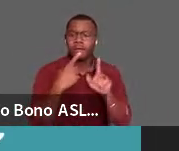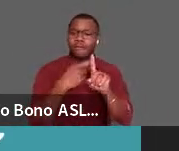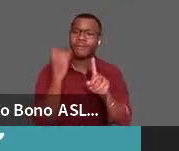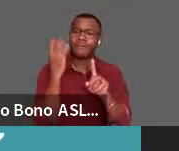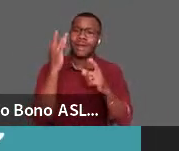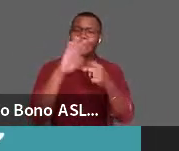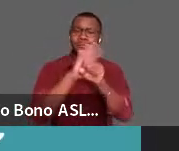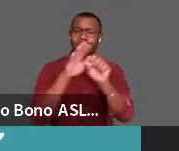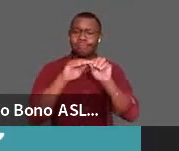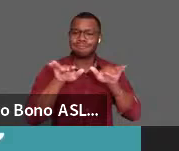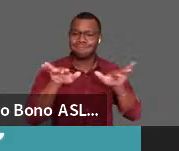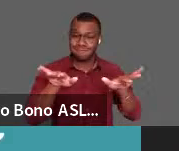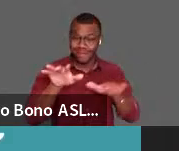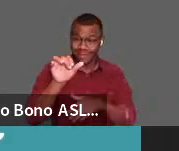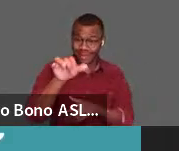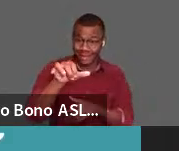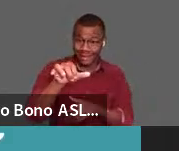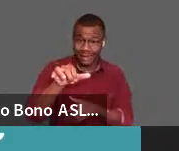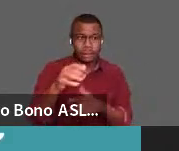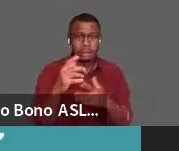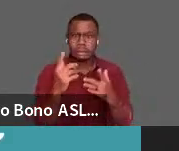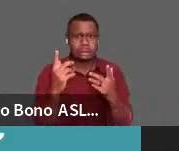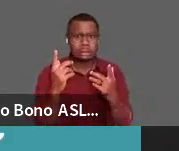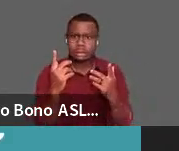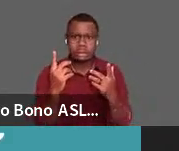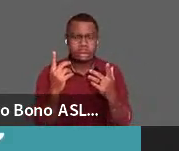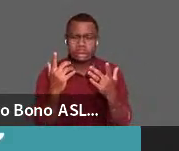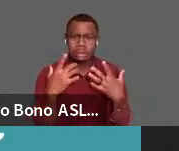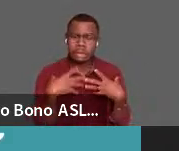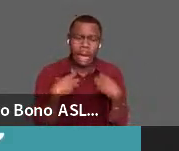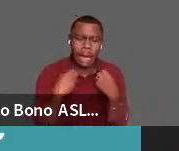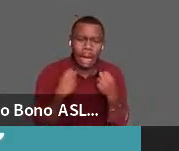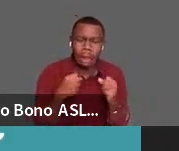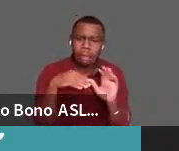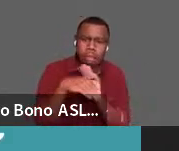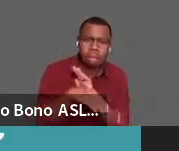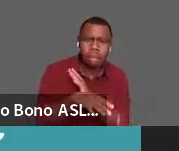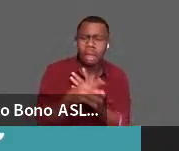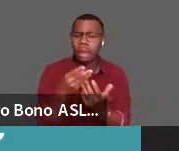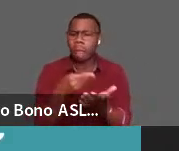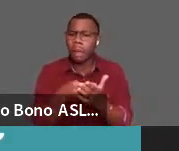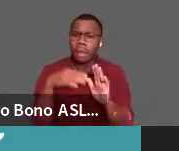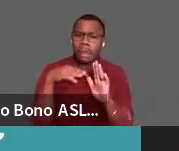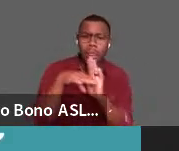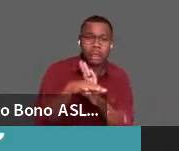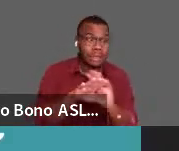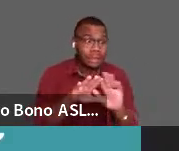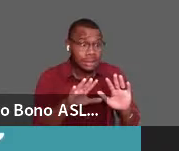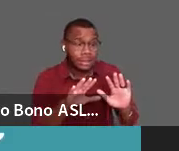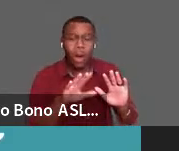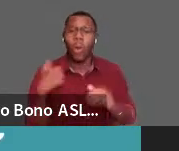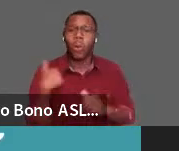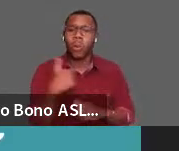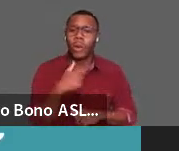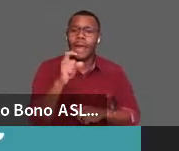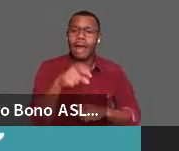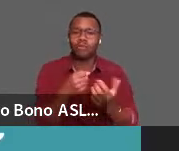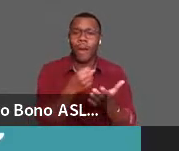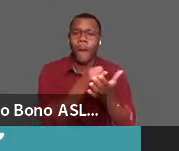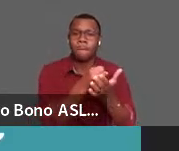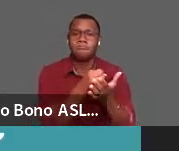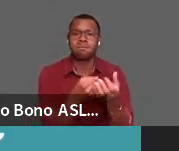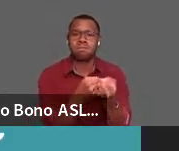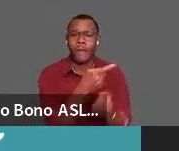the worst health outcomes, economic outcomes, et cetera, because we need to serve our communities that have been hardly reached,